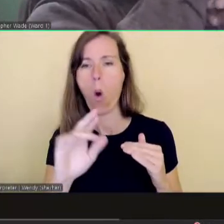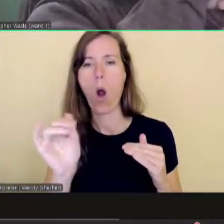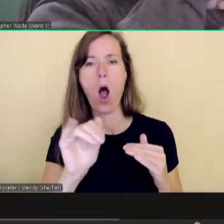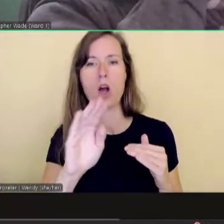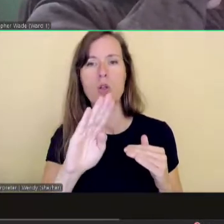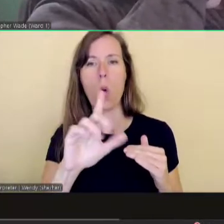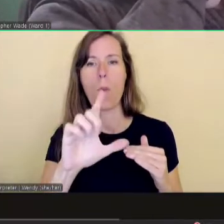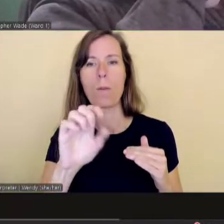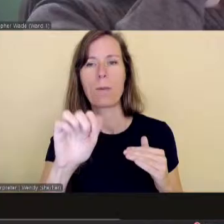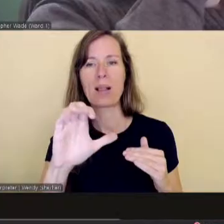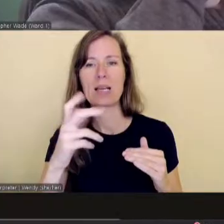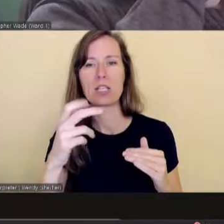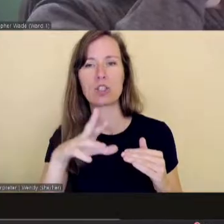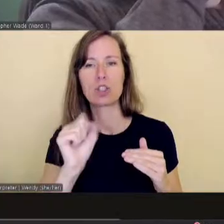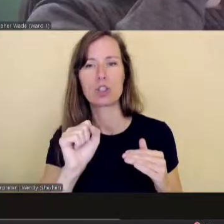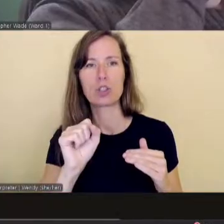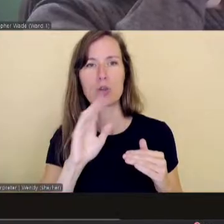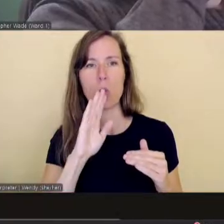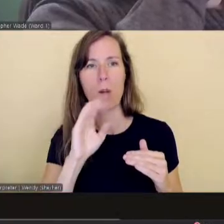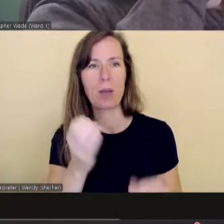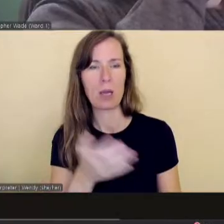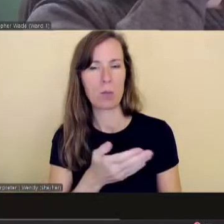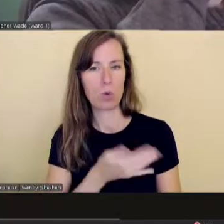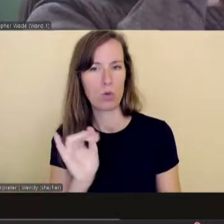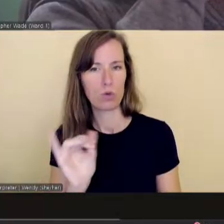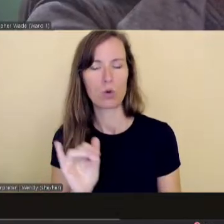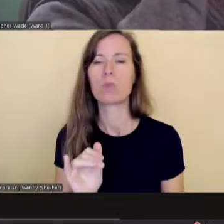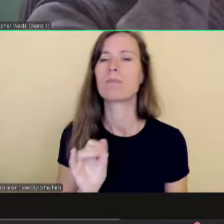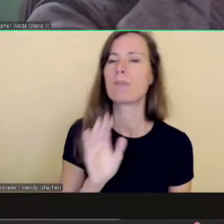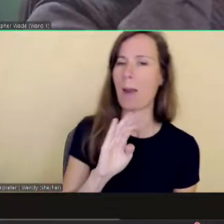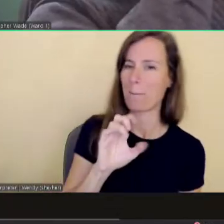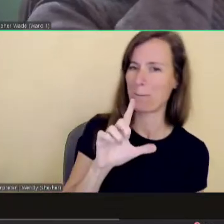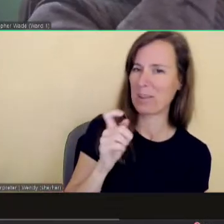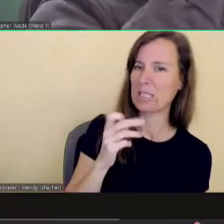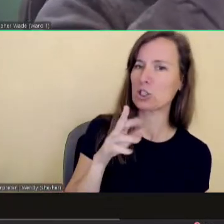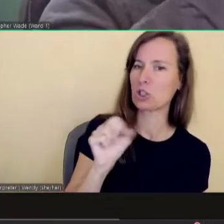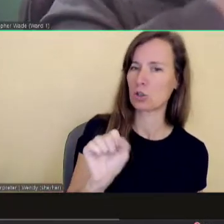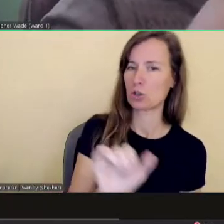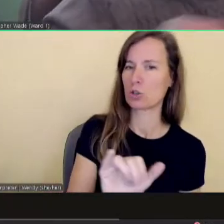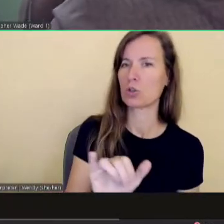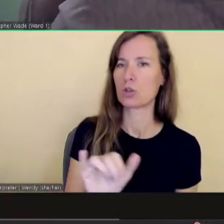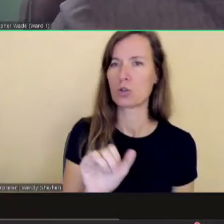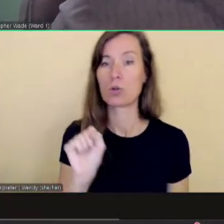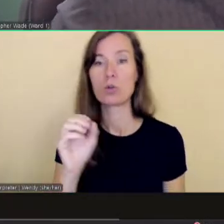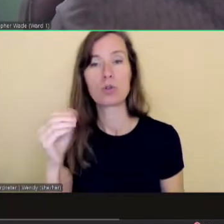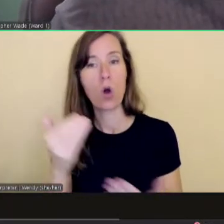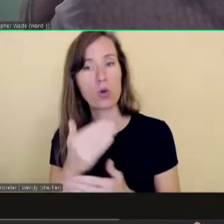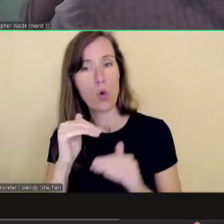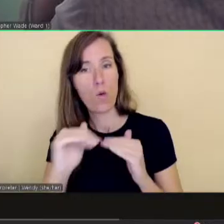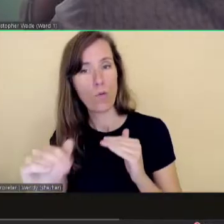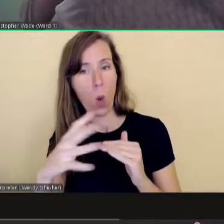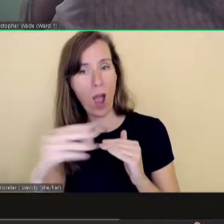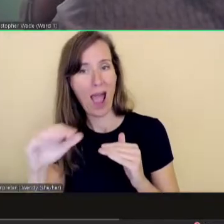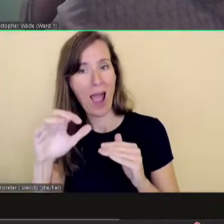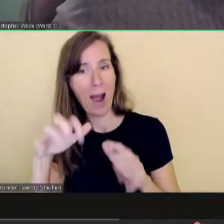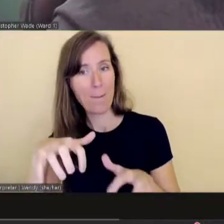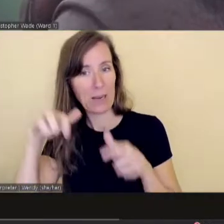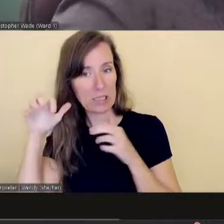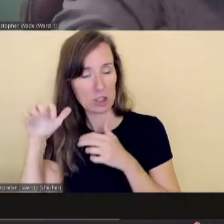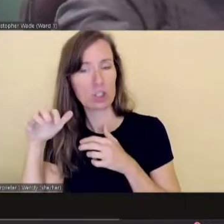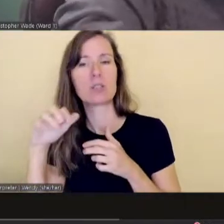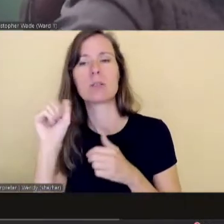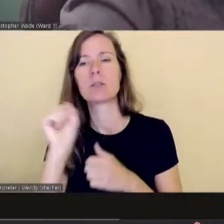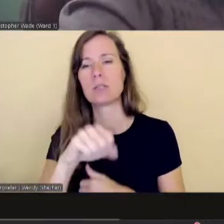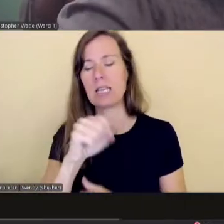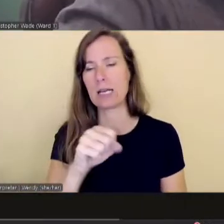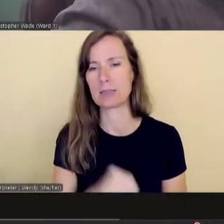redone? The bleachers also. Okay, so we will have new floors and bleachers. Thank you.